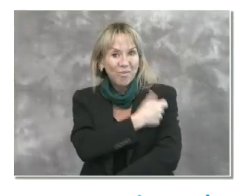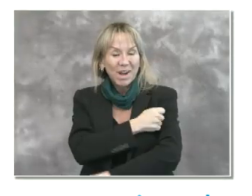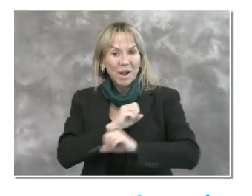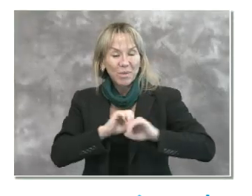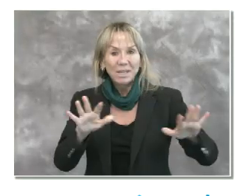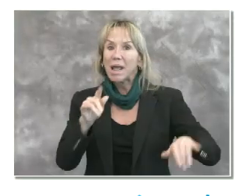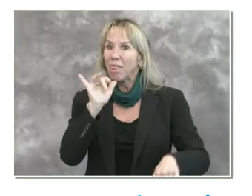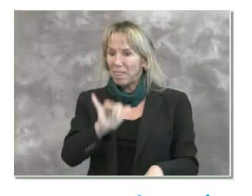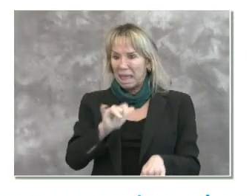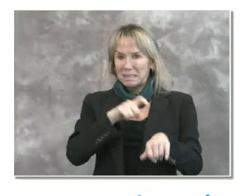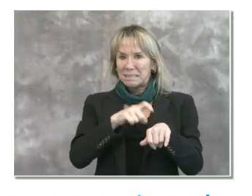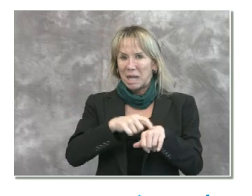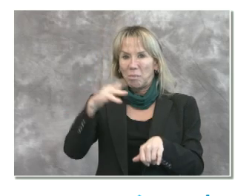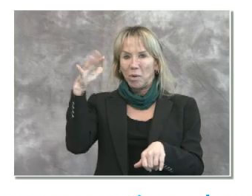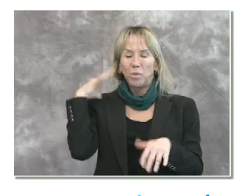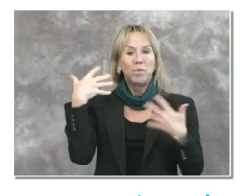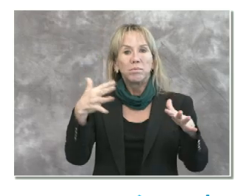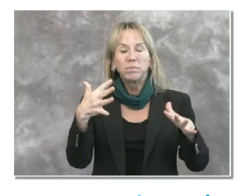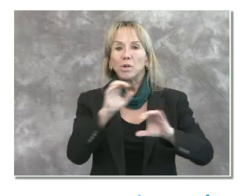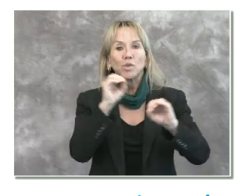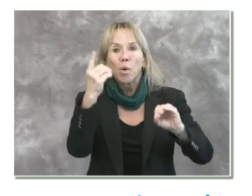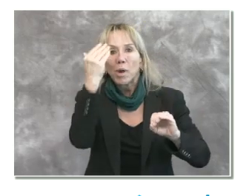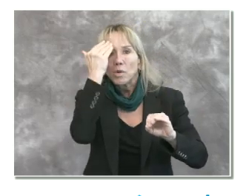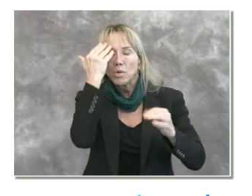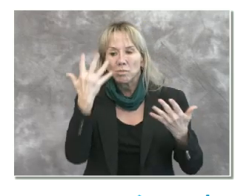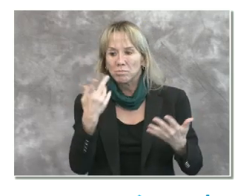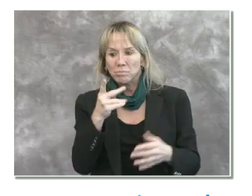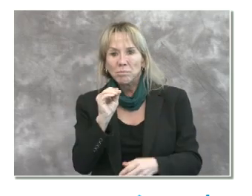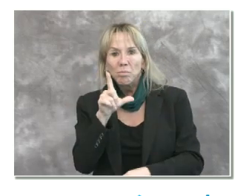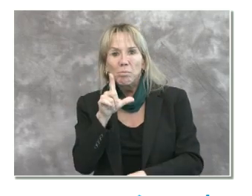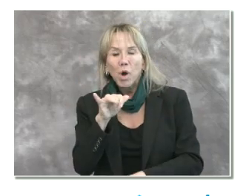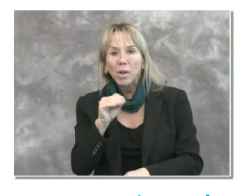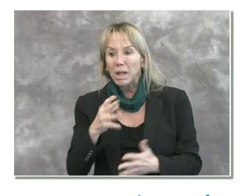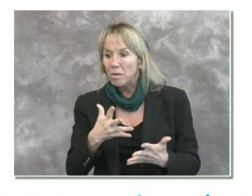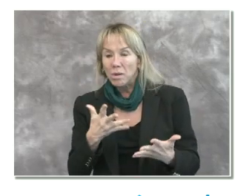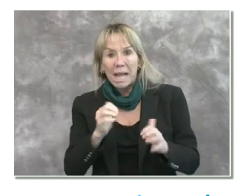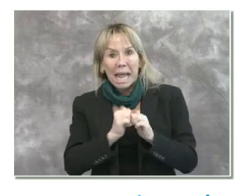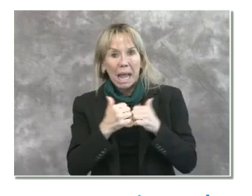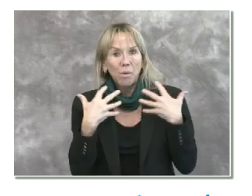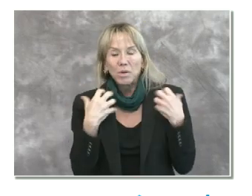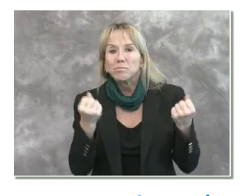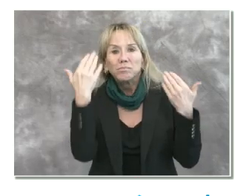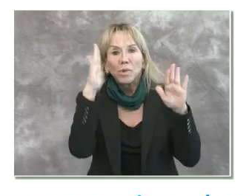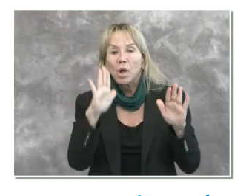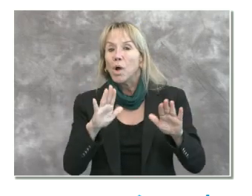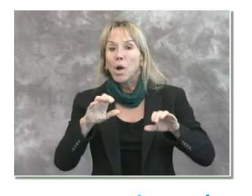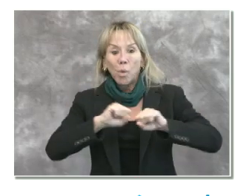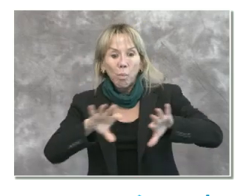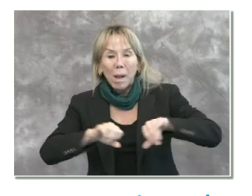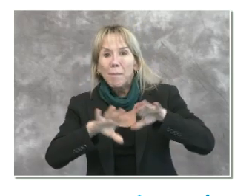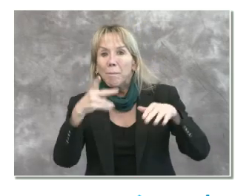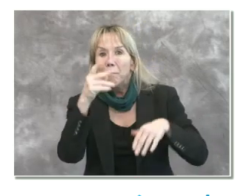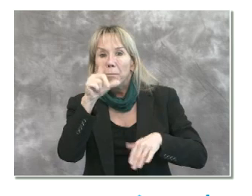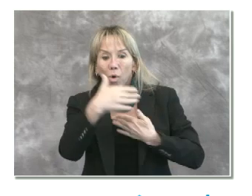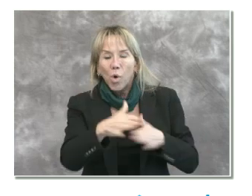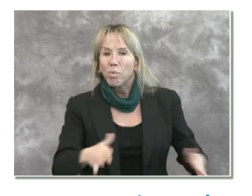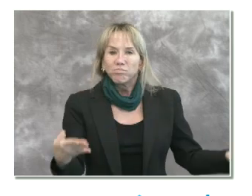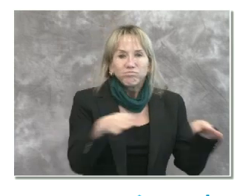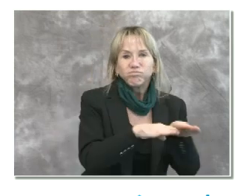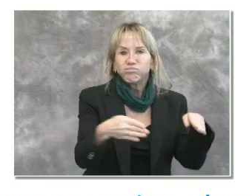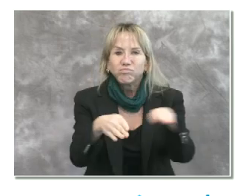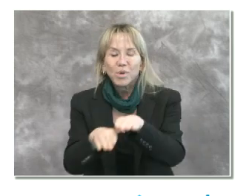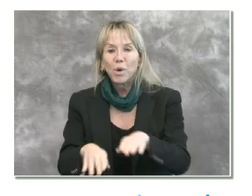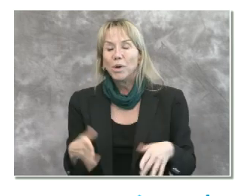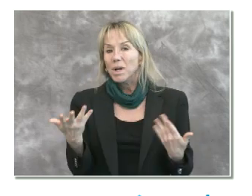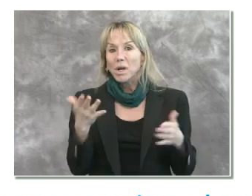was a frightening disease that had no known cure. Swimming pools and movie theaters were closed, and parents stopped sending their children to